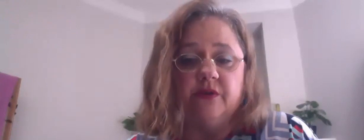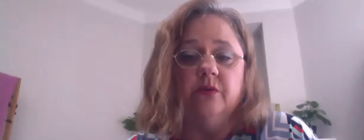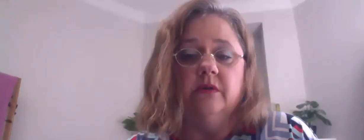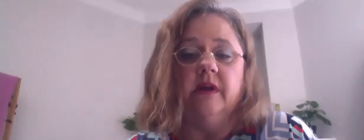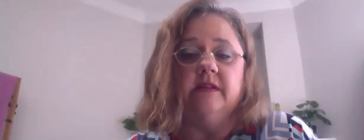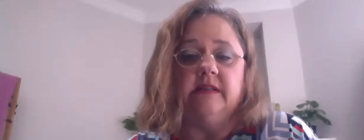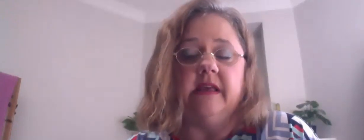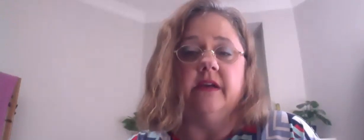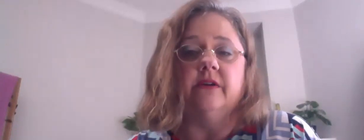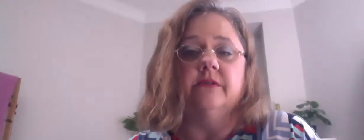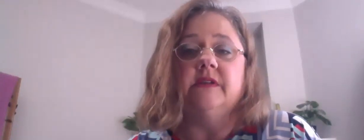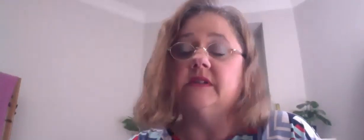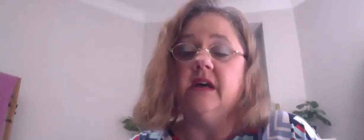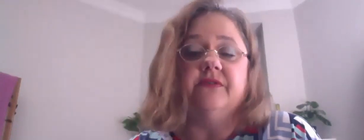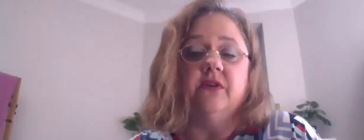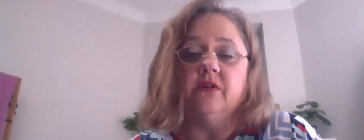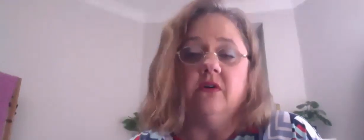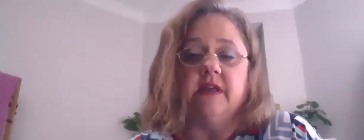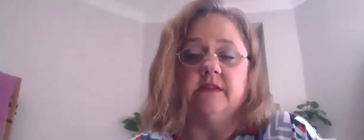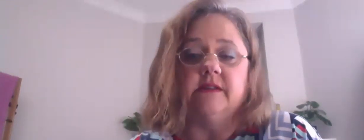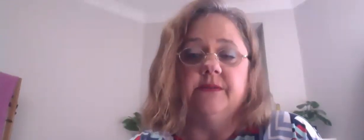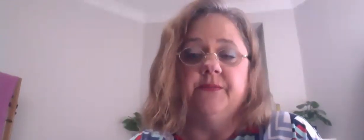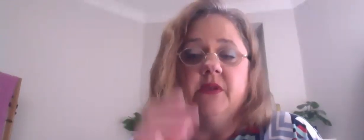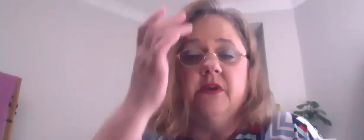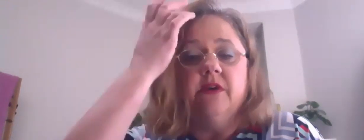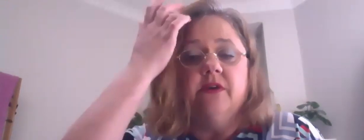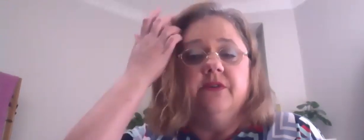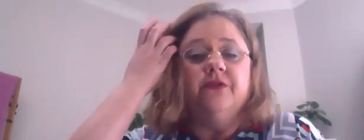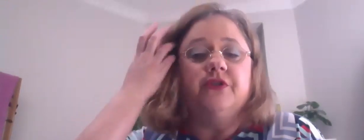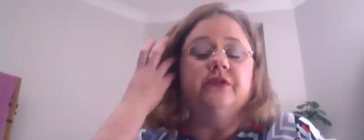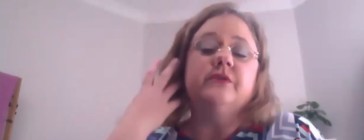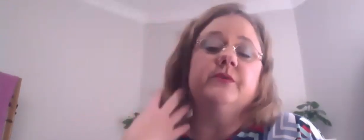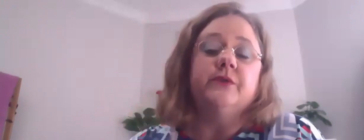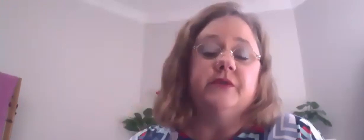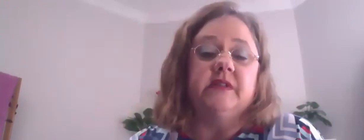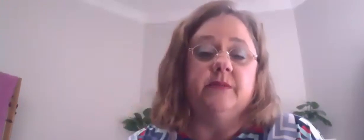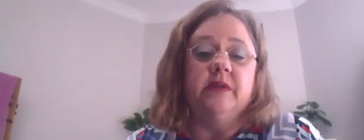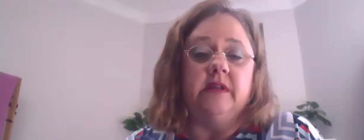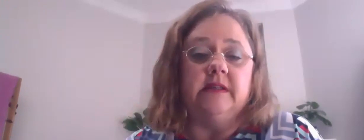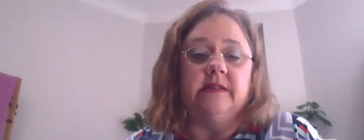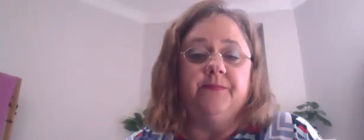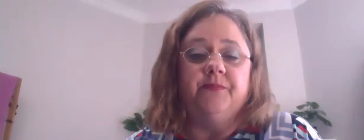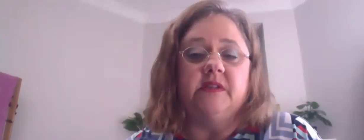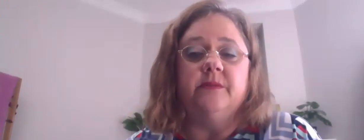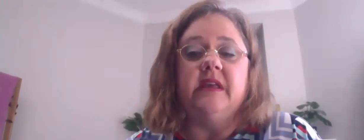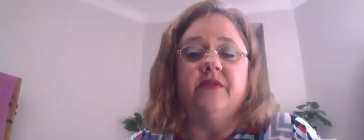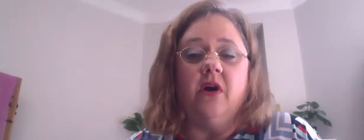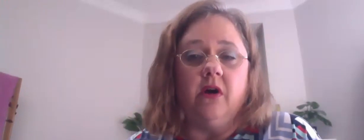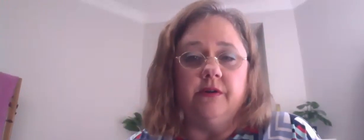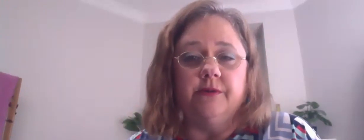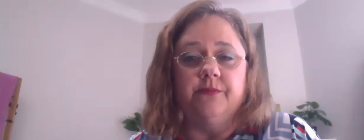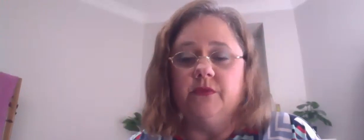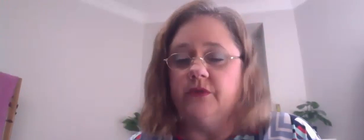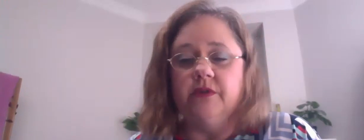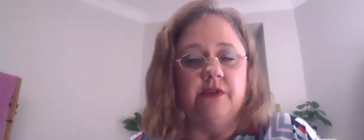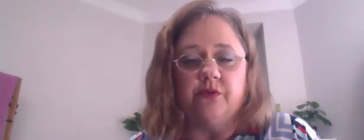of school and daycare is tough on all kids. For children with certain disabilities, this can be even